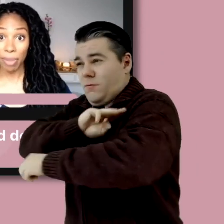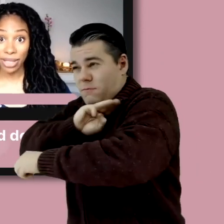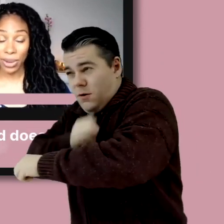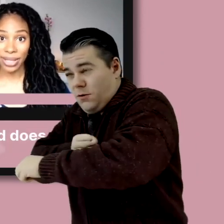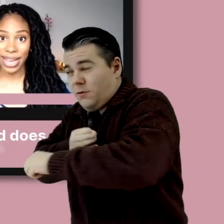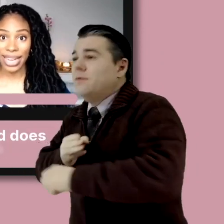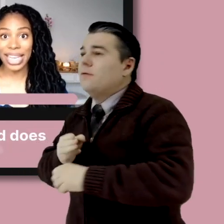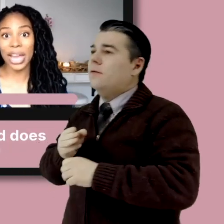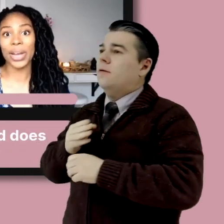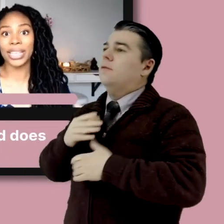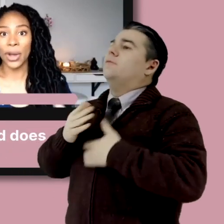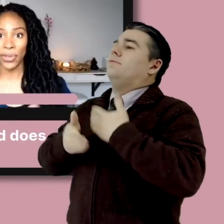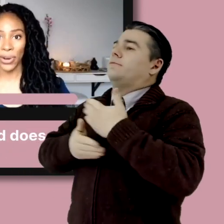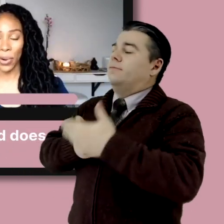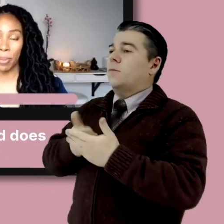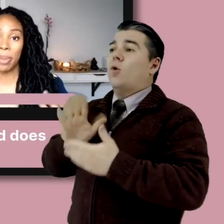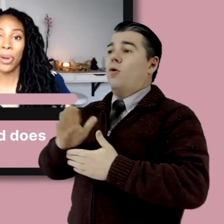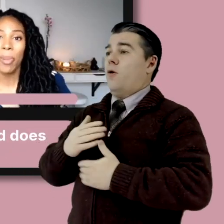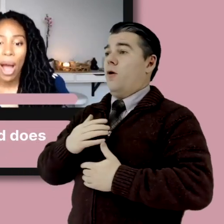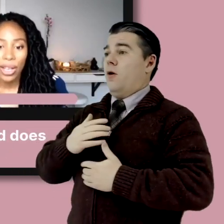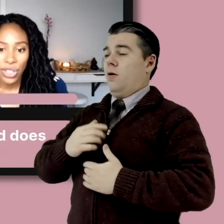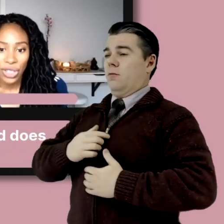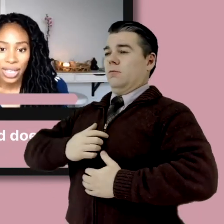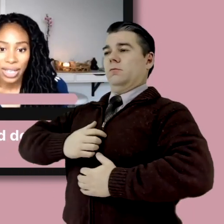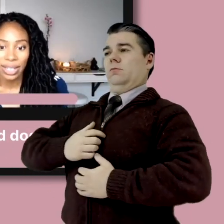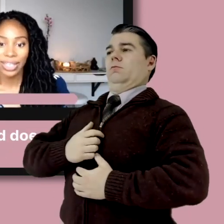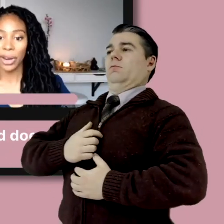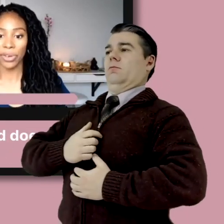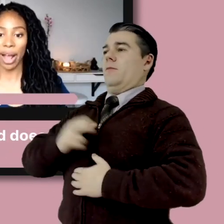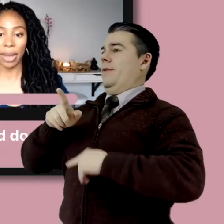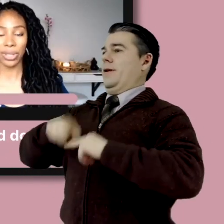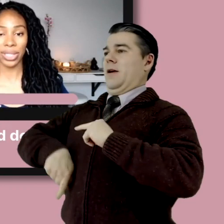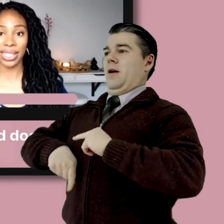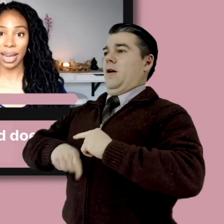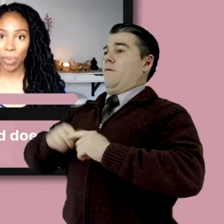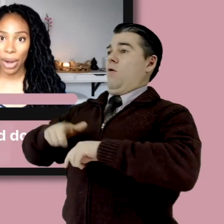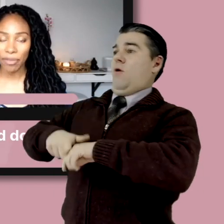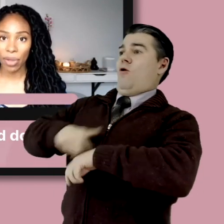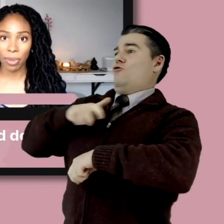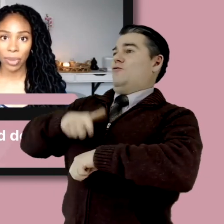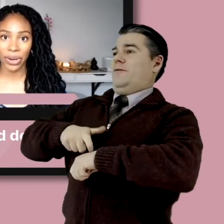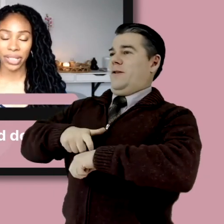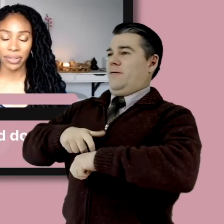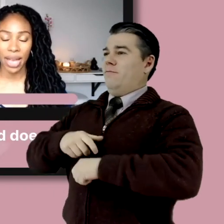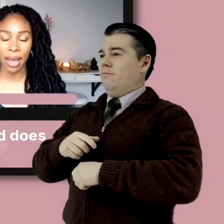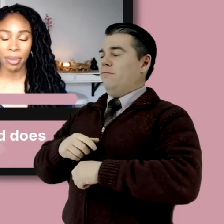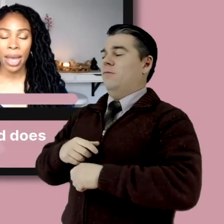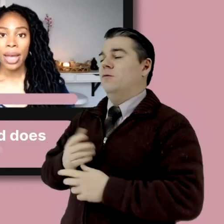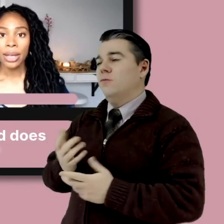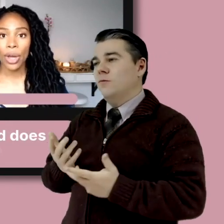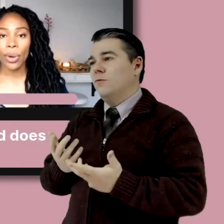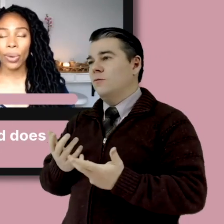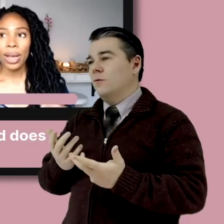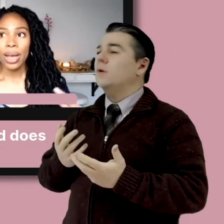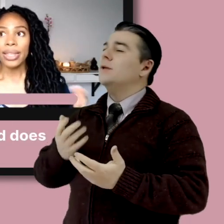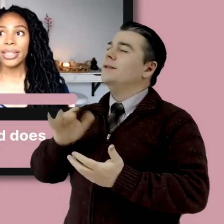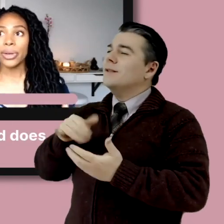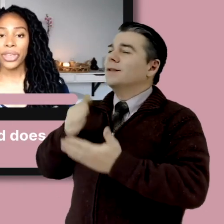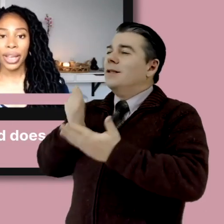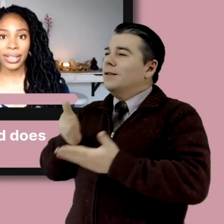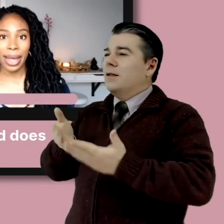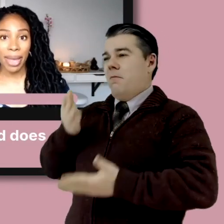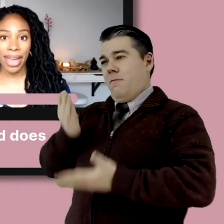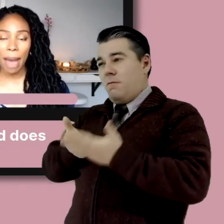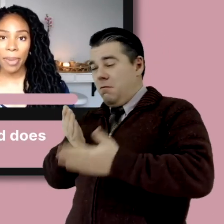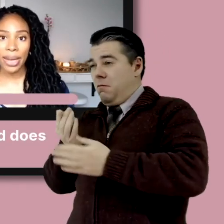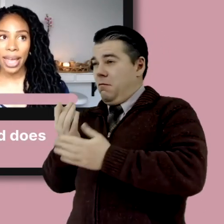those muscles, and it carries over. Or maybe their posture isn't, they're not able to sit upright for long periods of time. So these are